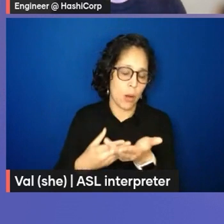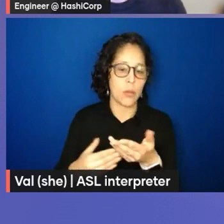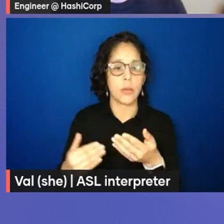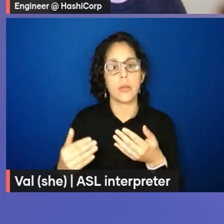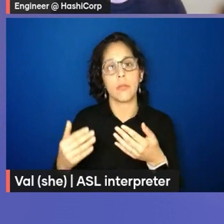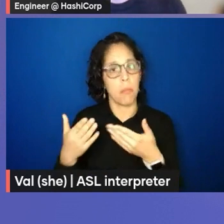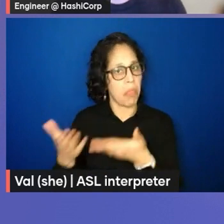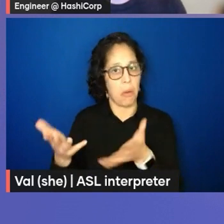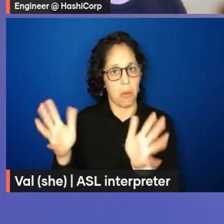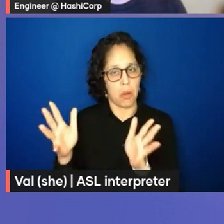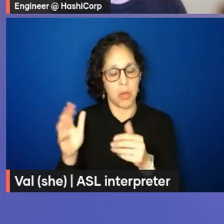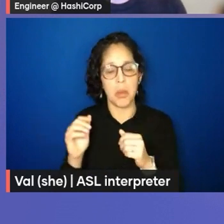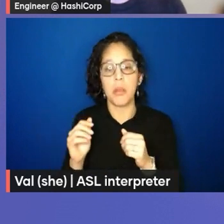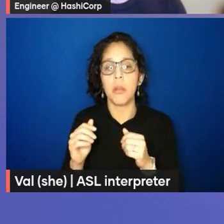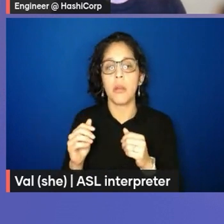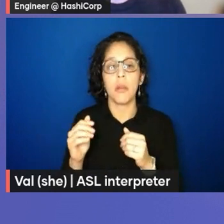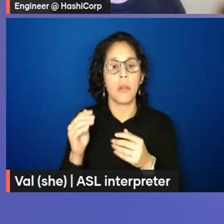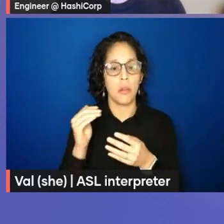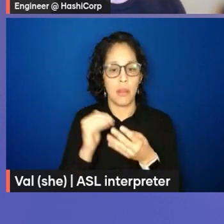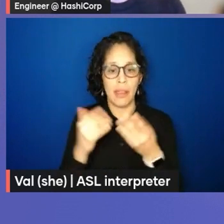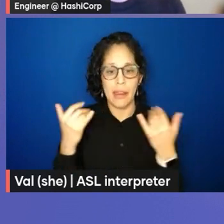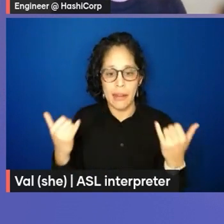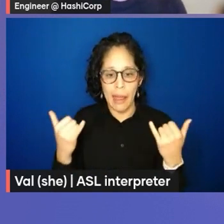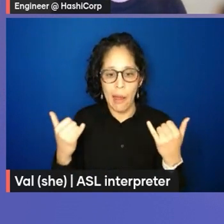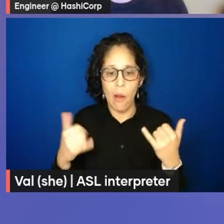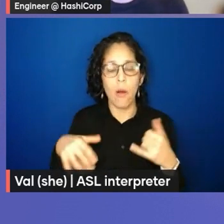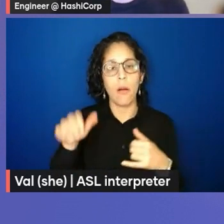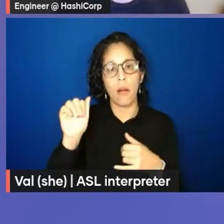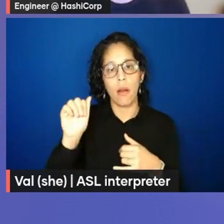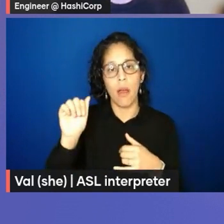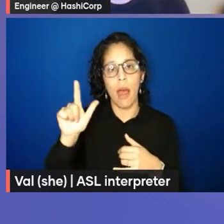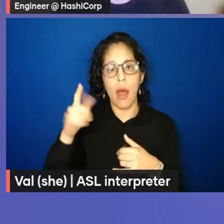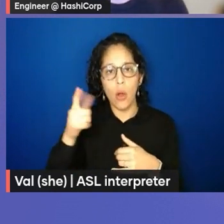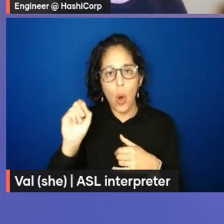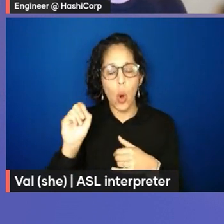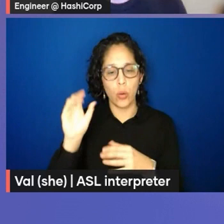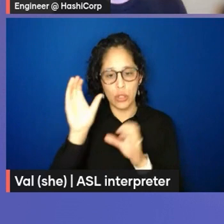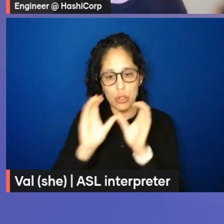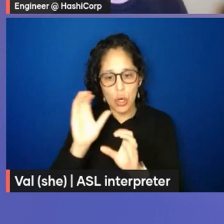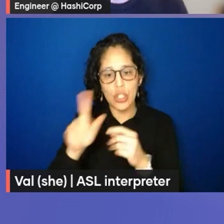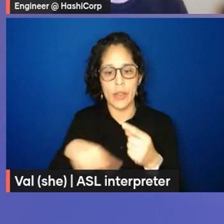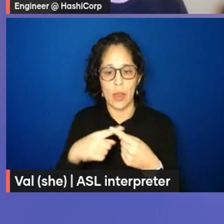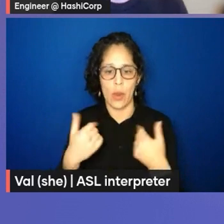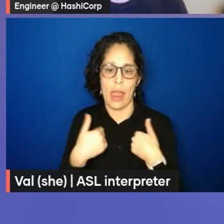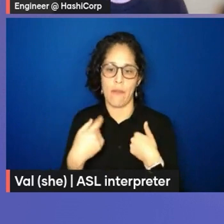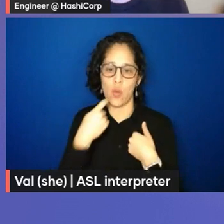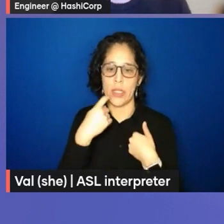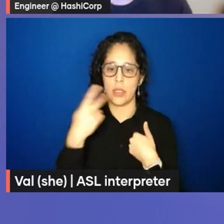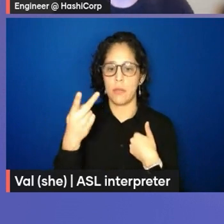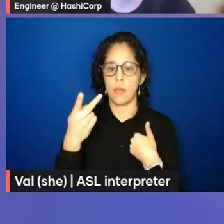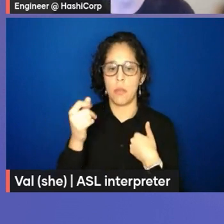there, and Algolia for search. And then we have, we're using Postgres for application data.